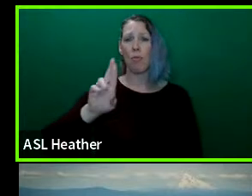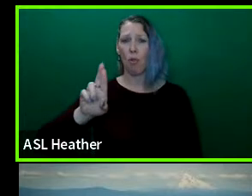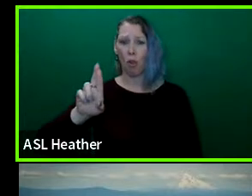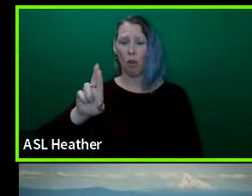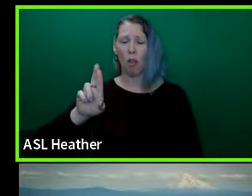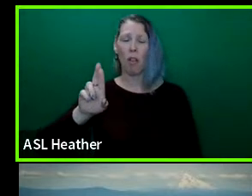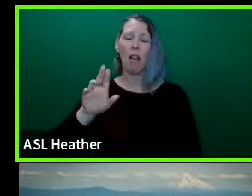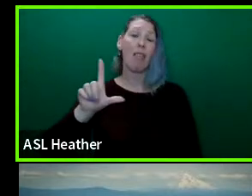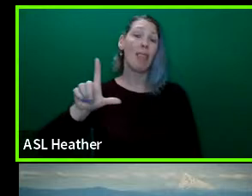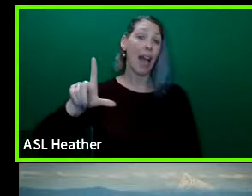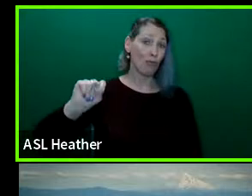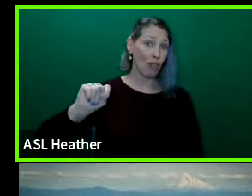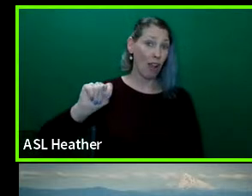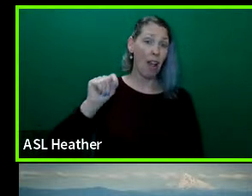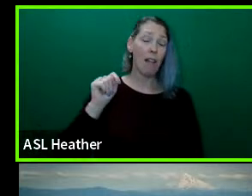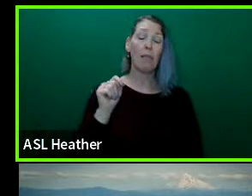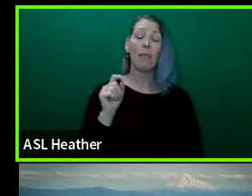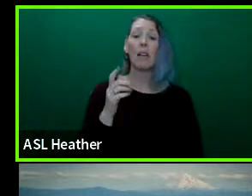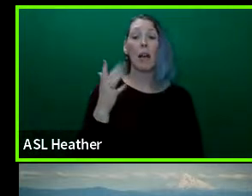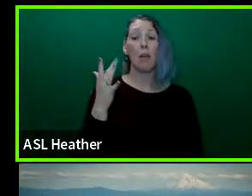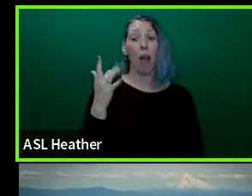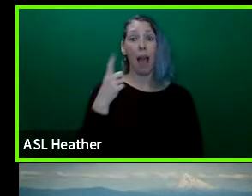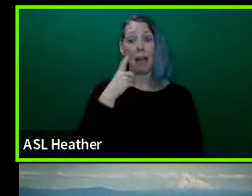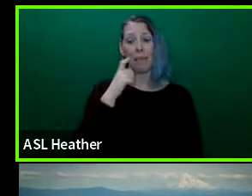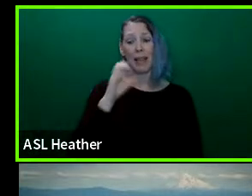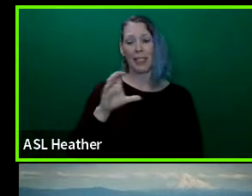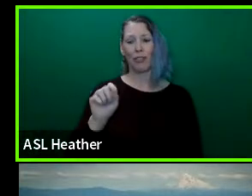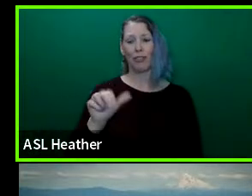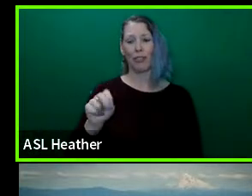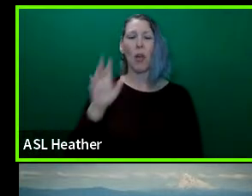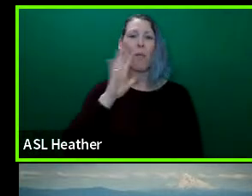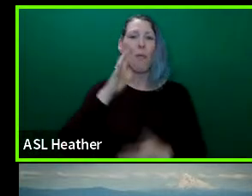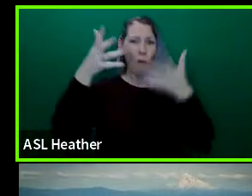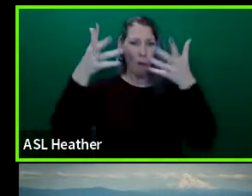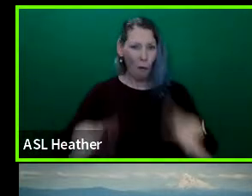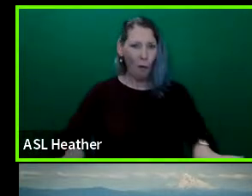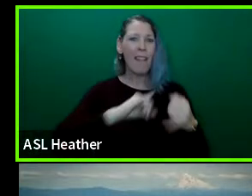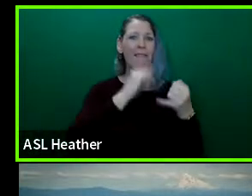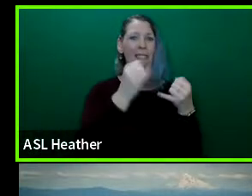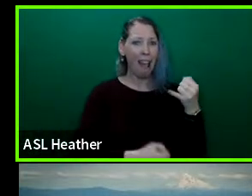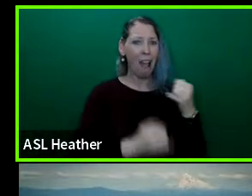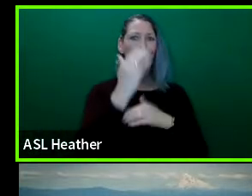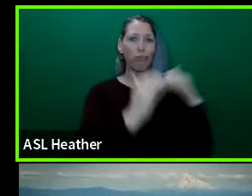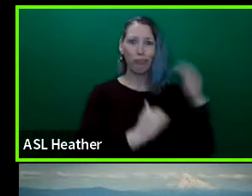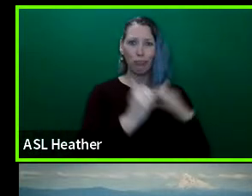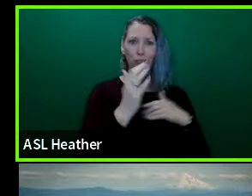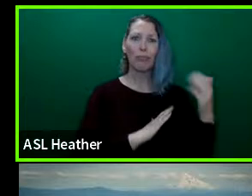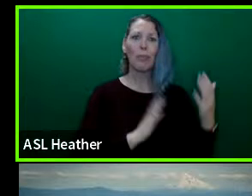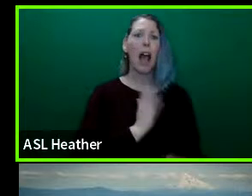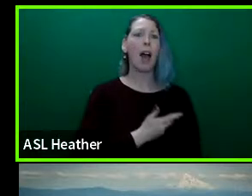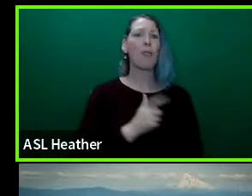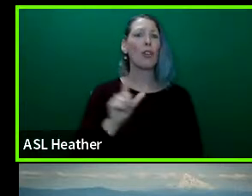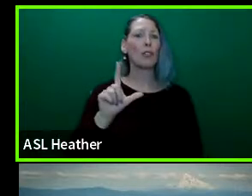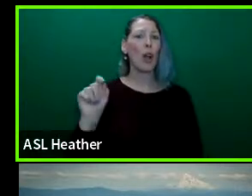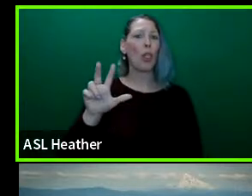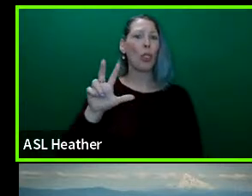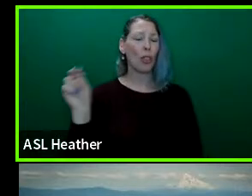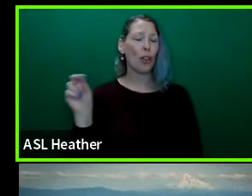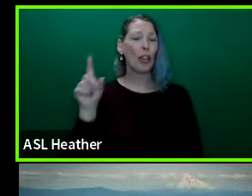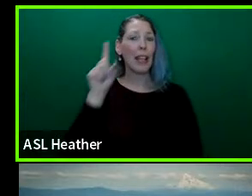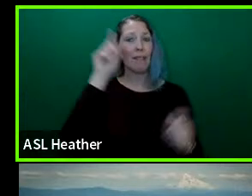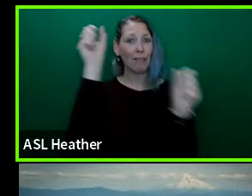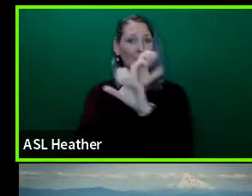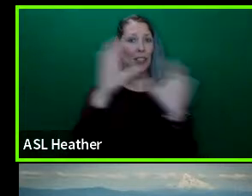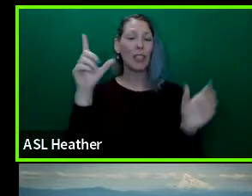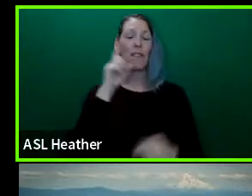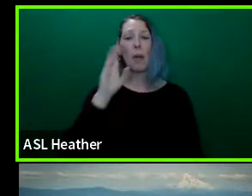light rail. And the reality of that is because CTRAN will already have finalized and constructed our 2030 vision for our BRT network, we will